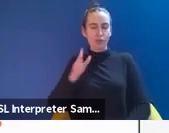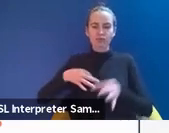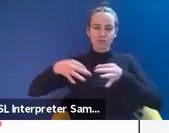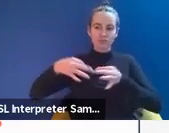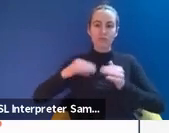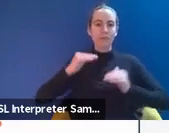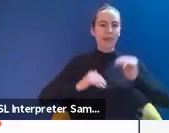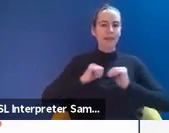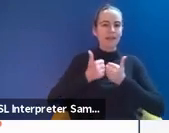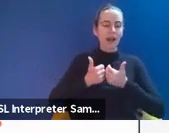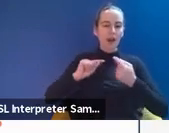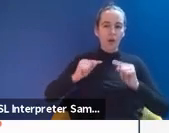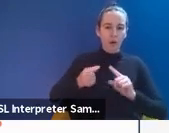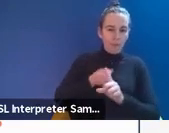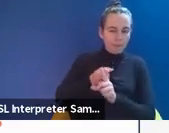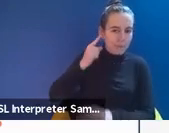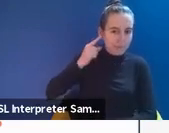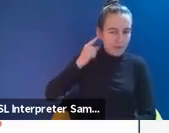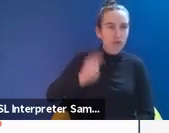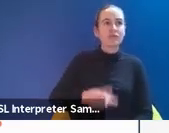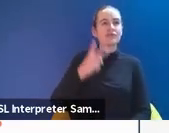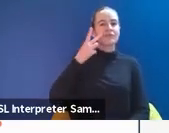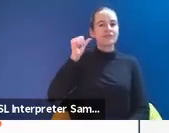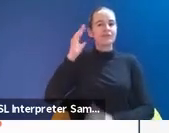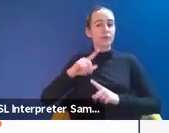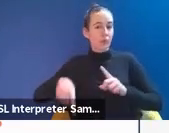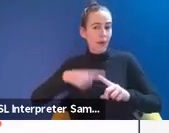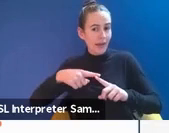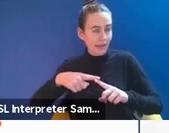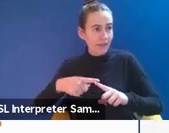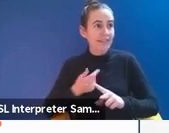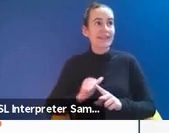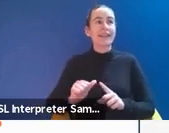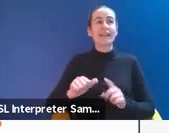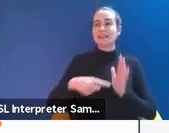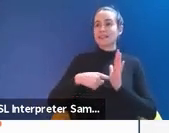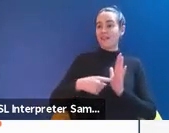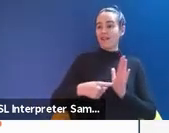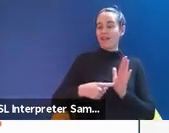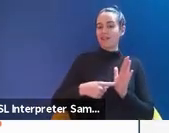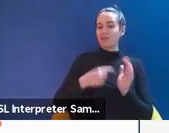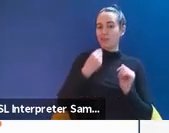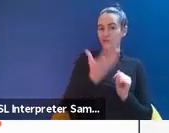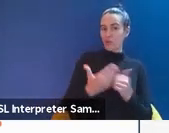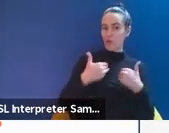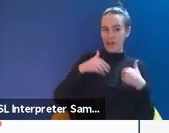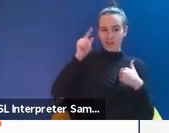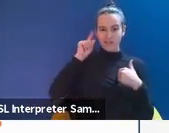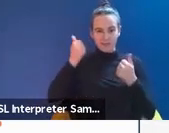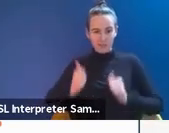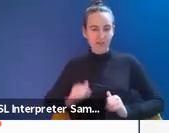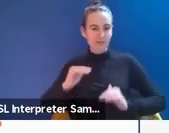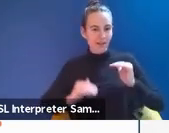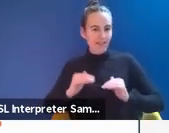ears, when to see an audiologist, the signs of hearing loss and balance problems, and tips to keep the